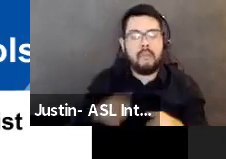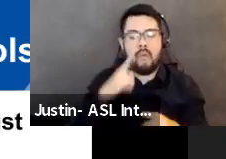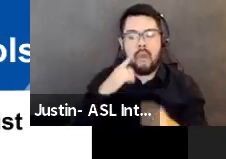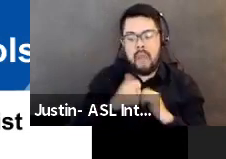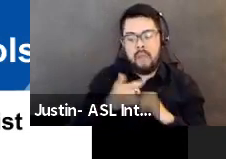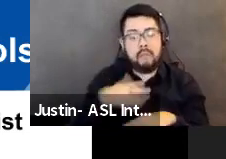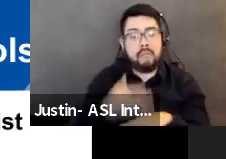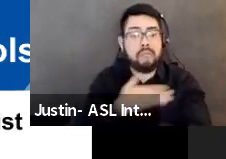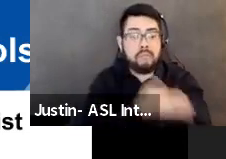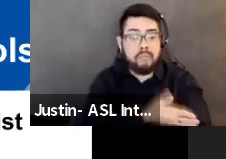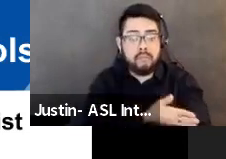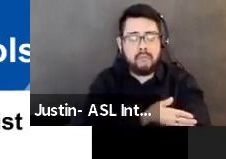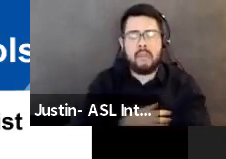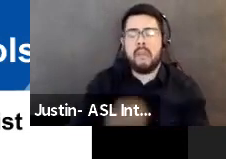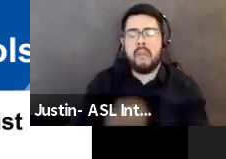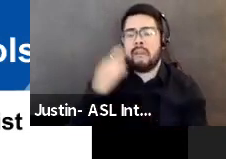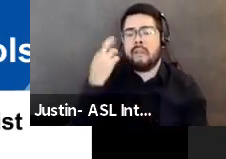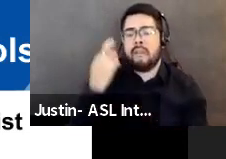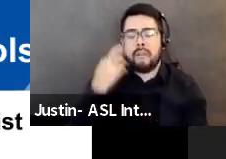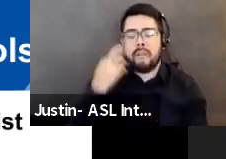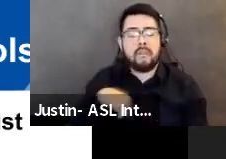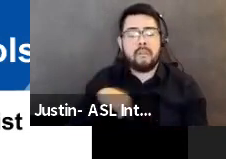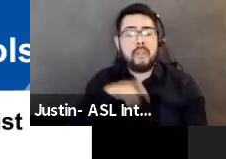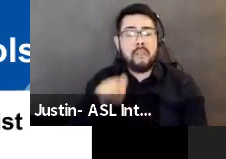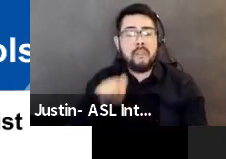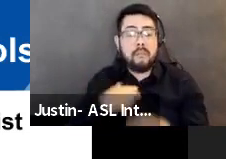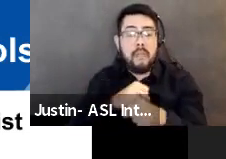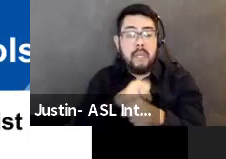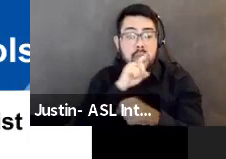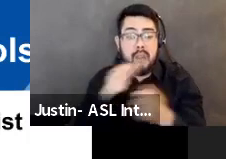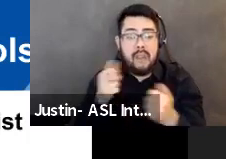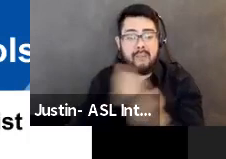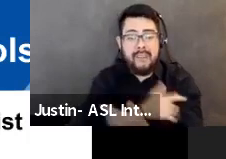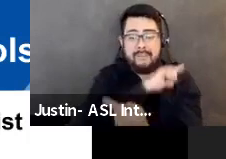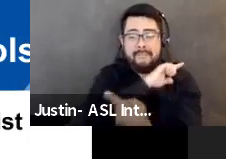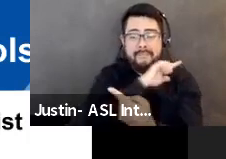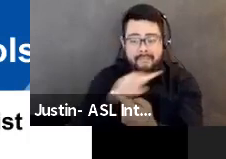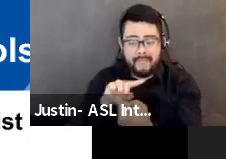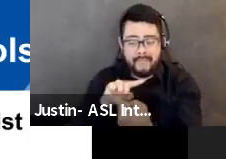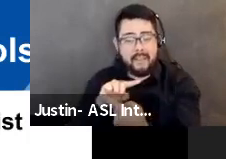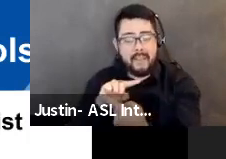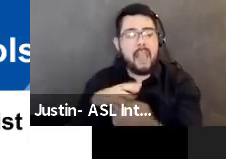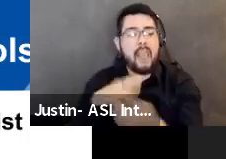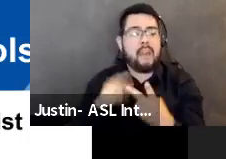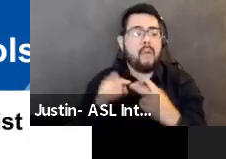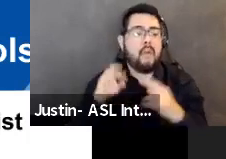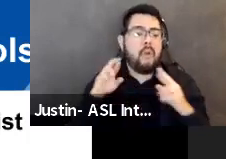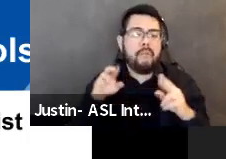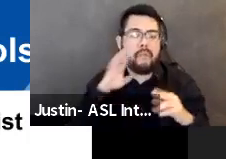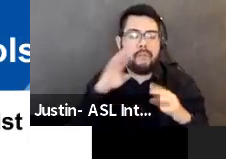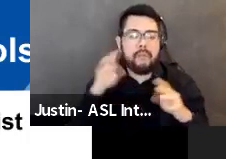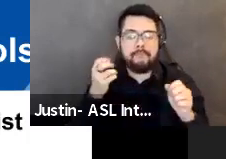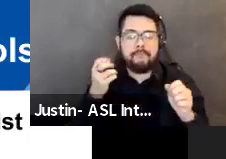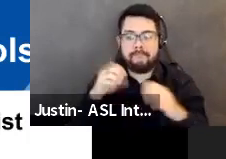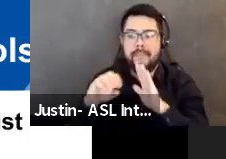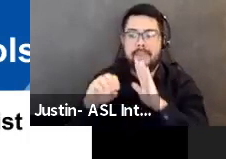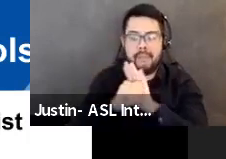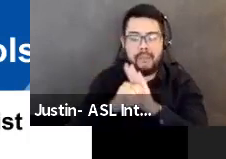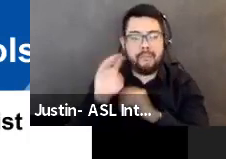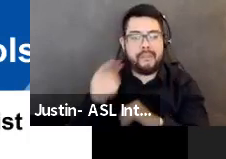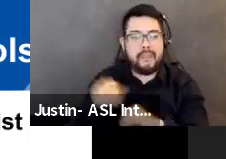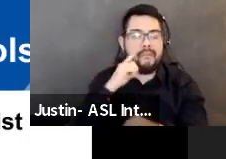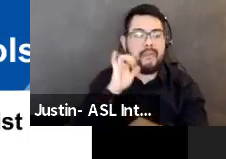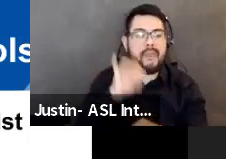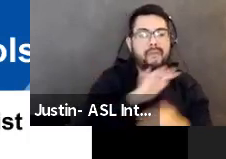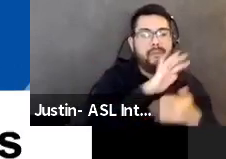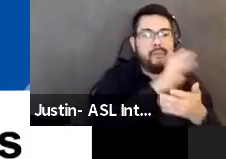this to make sure that this is mitigated and again heading towards eradicating the school to prison pipeline